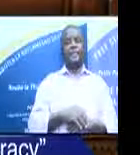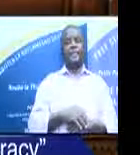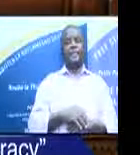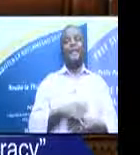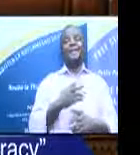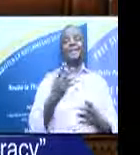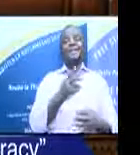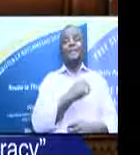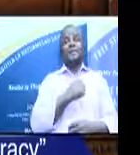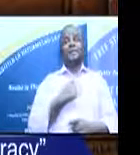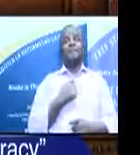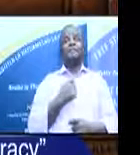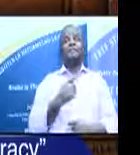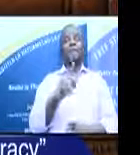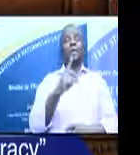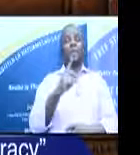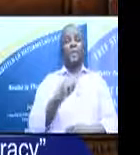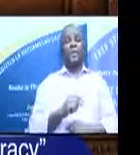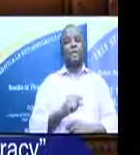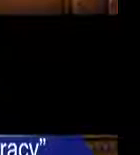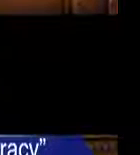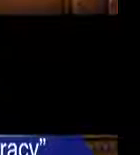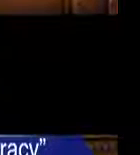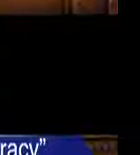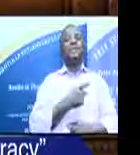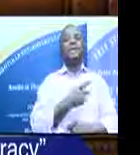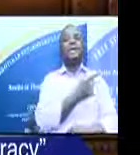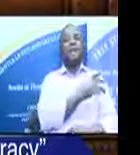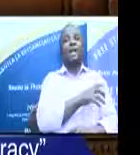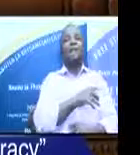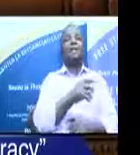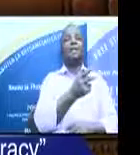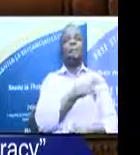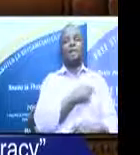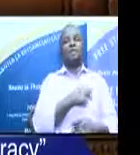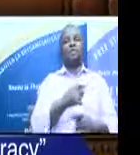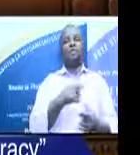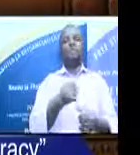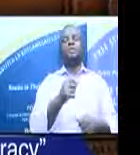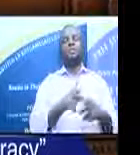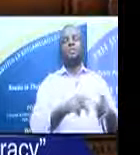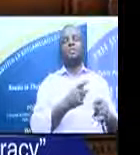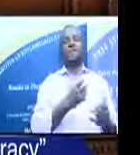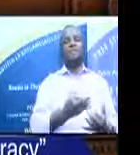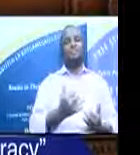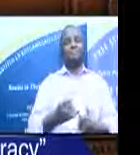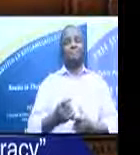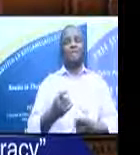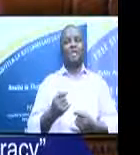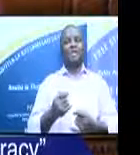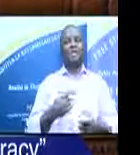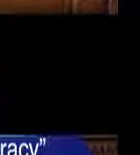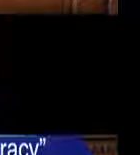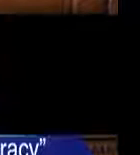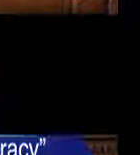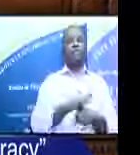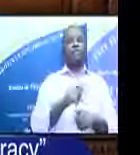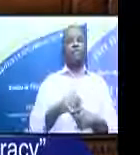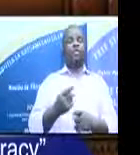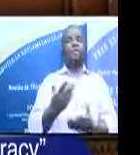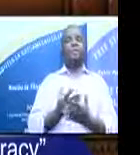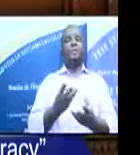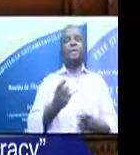shortage in staff in its facilities was mitigated by the inclusion of communal care workers.